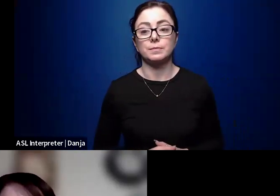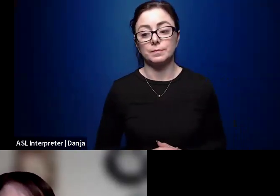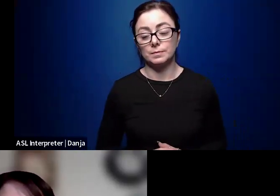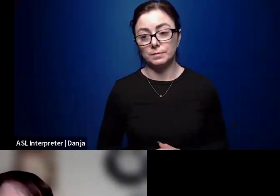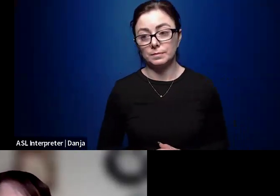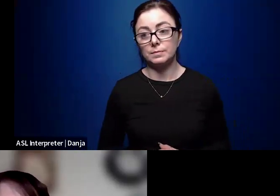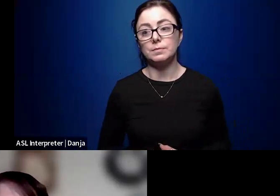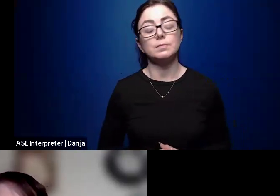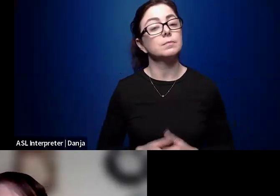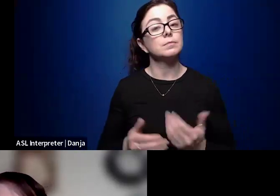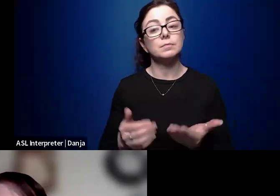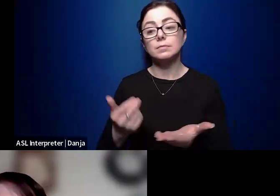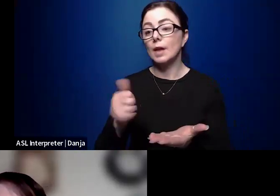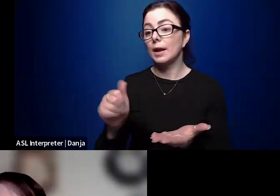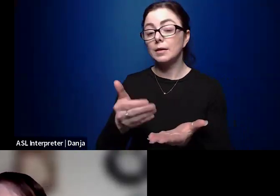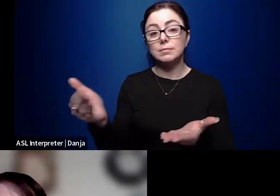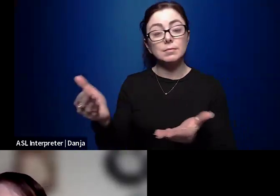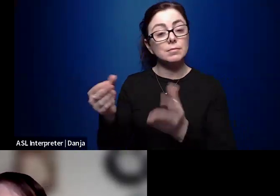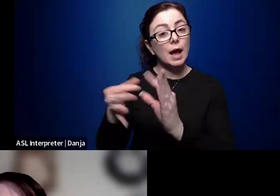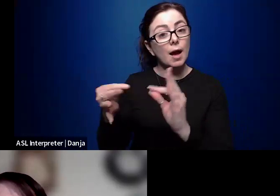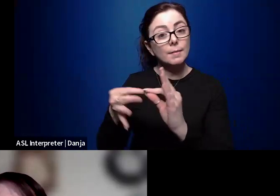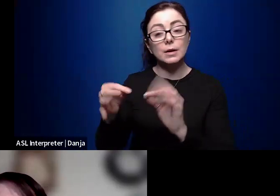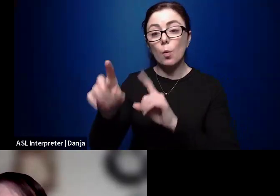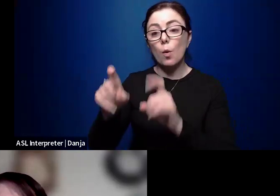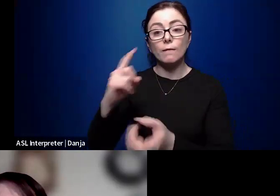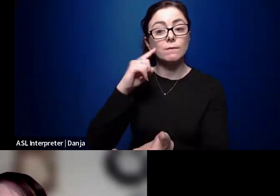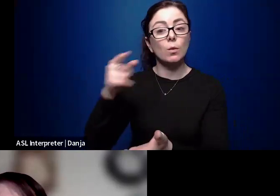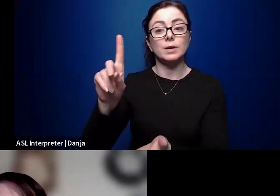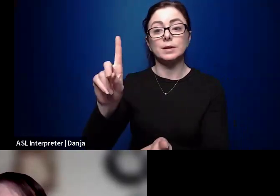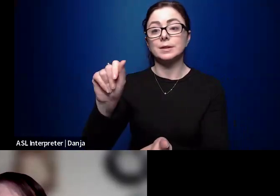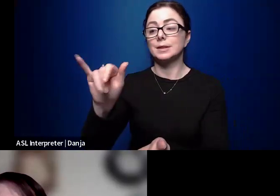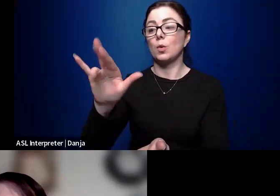Anyone else have a comment or question for Dayreen?